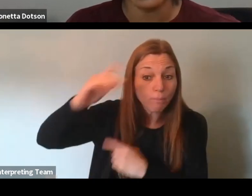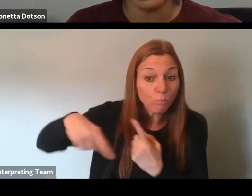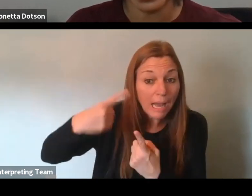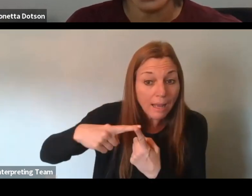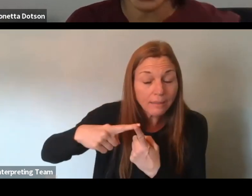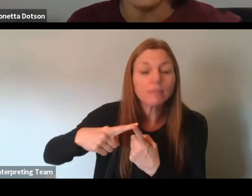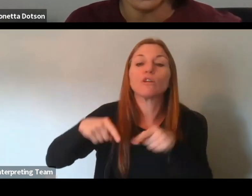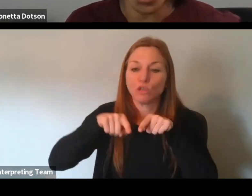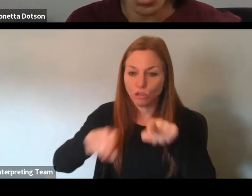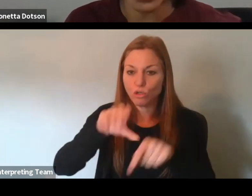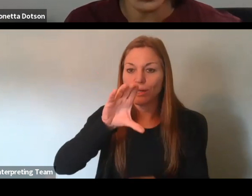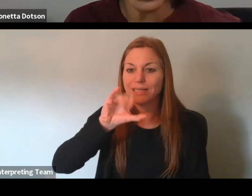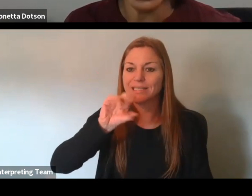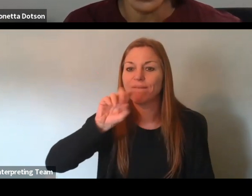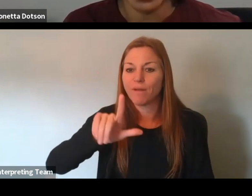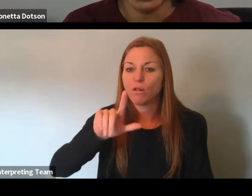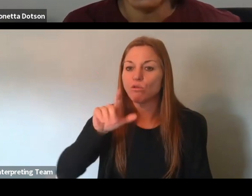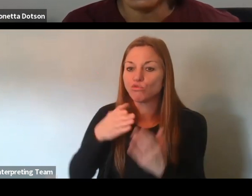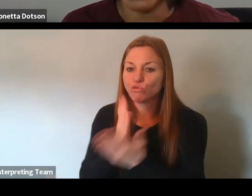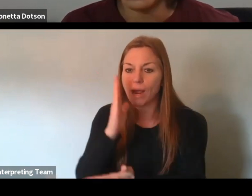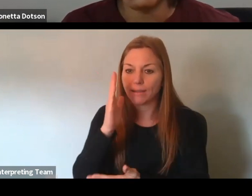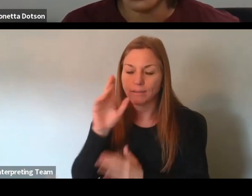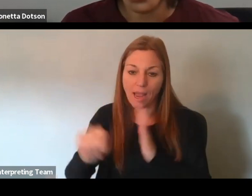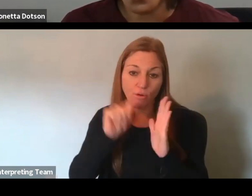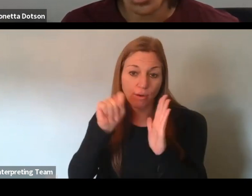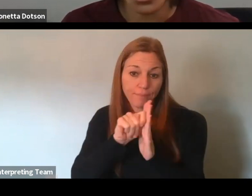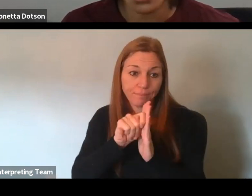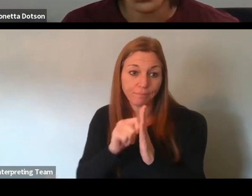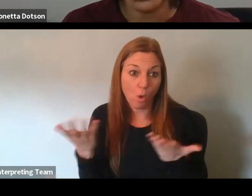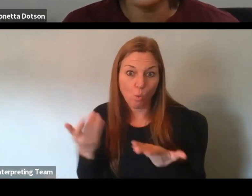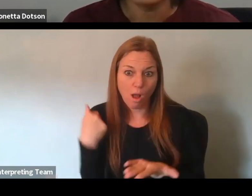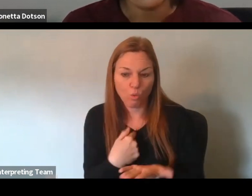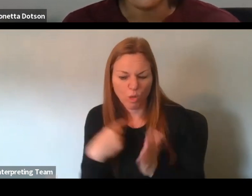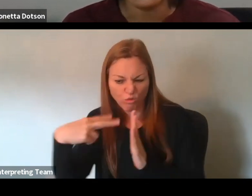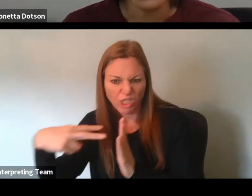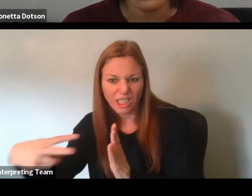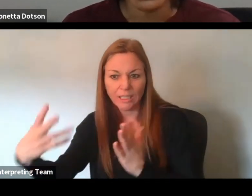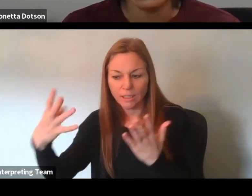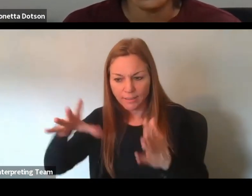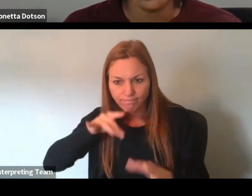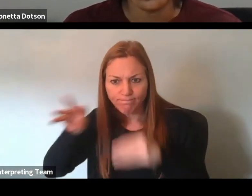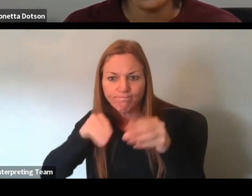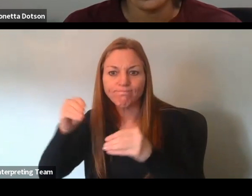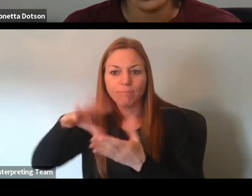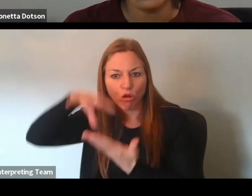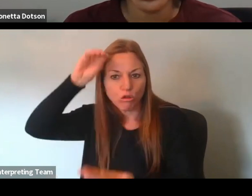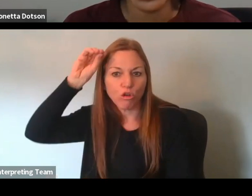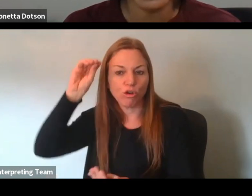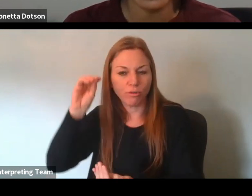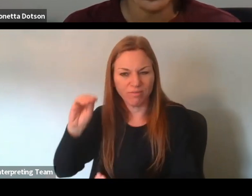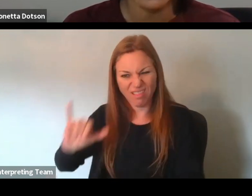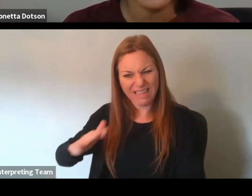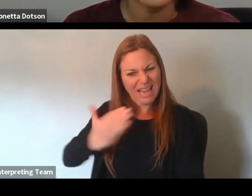read about, and it seems like for our history, and that was their reality. My own mother talks about,